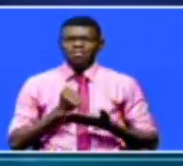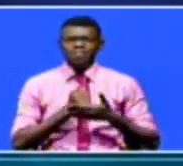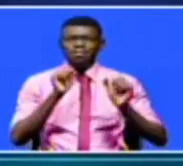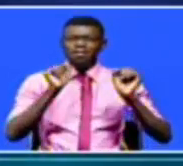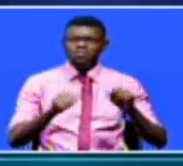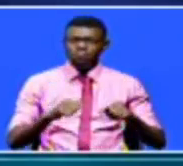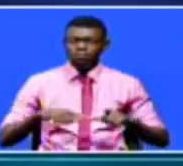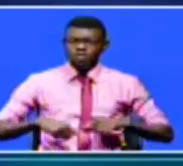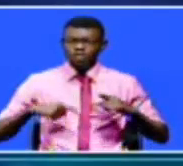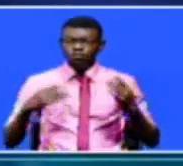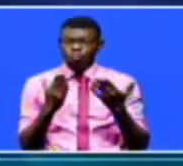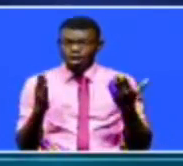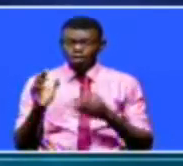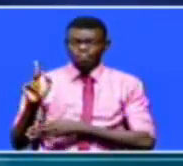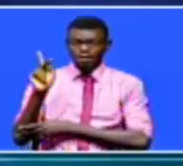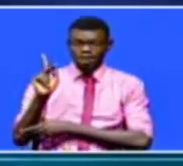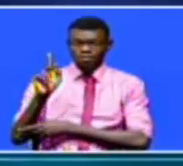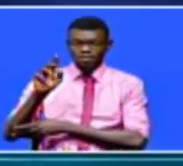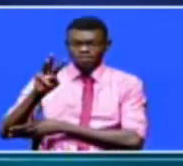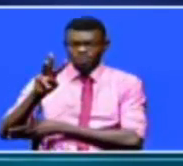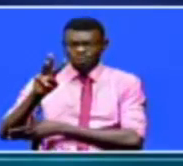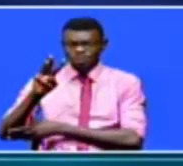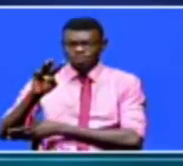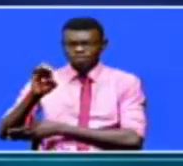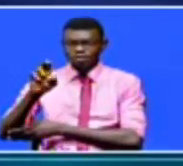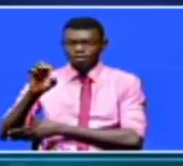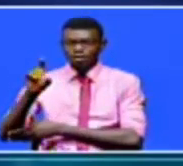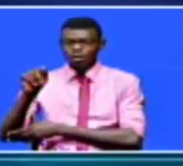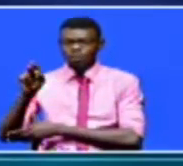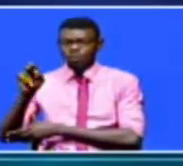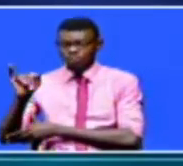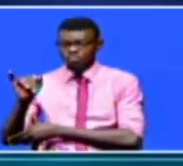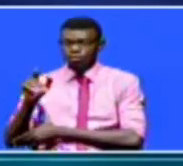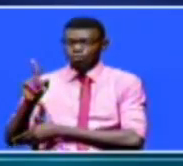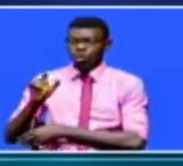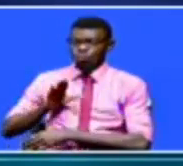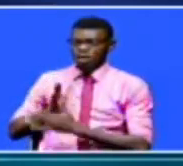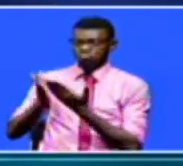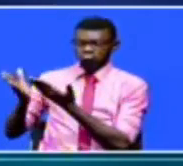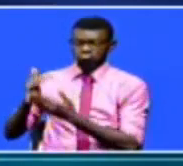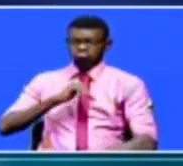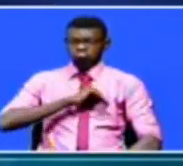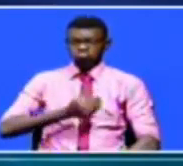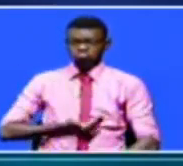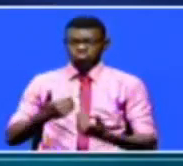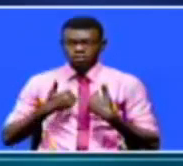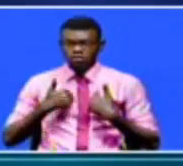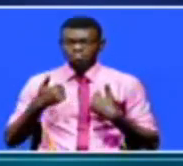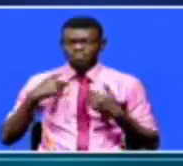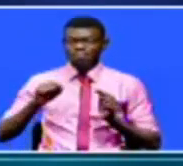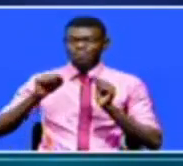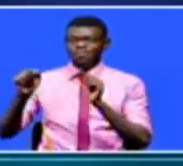in Kahawa Wendani. This is one of the pregnant mothers. Mm-hmm. And I came to see